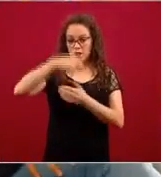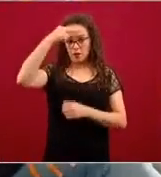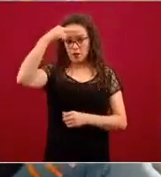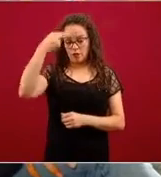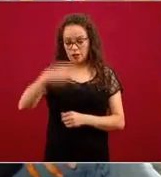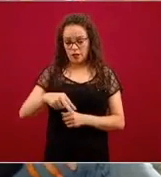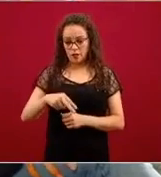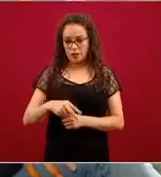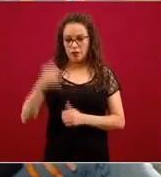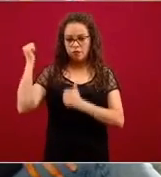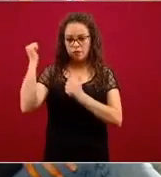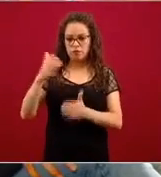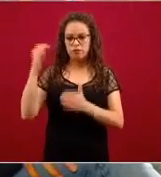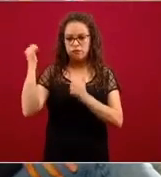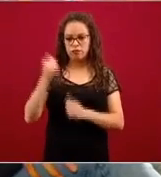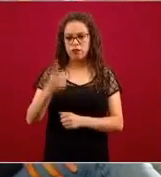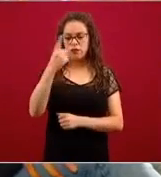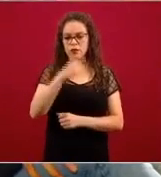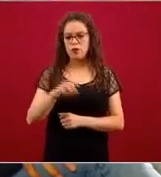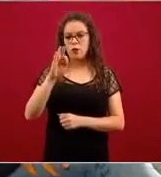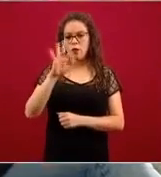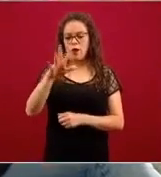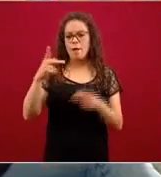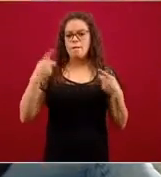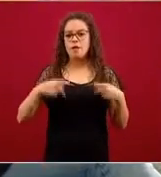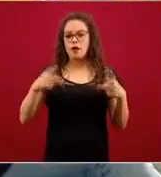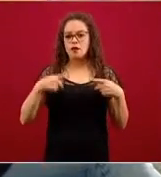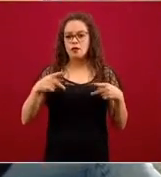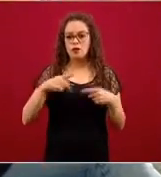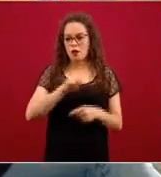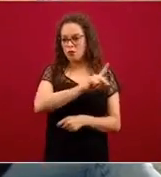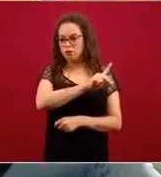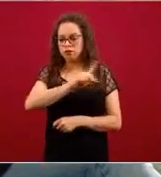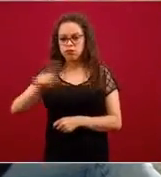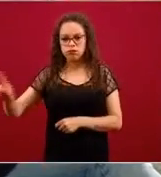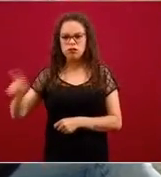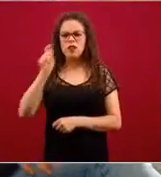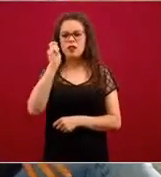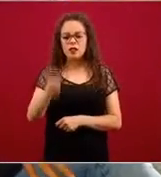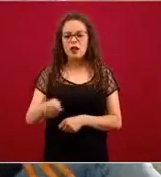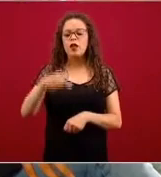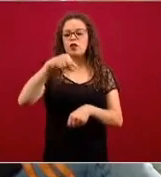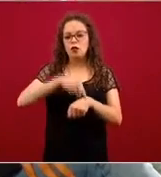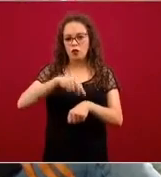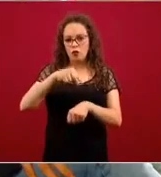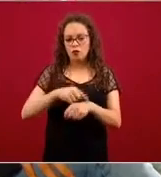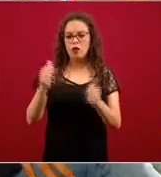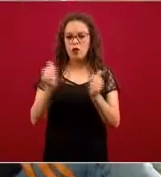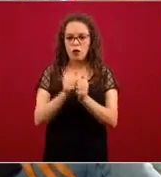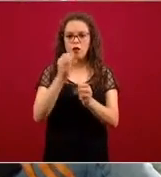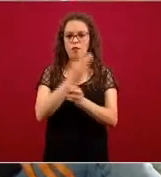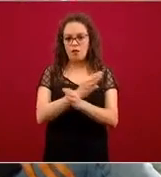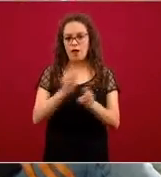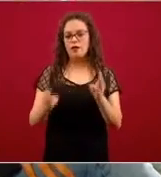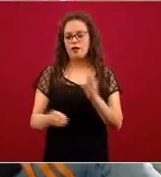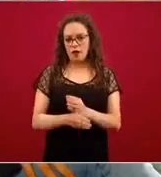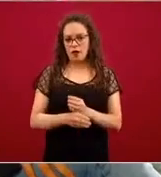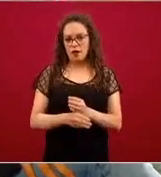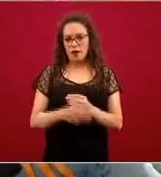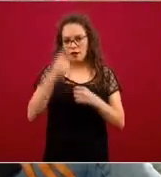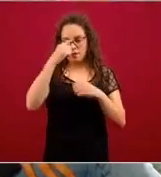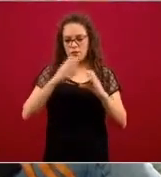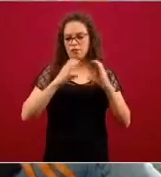45 passengers on it, and it arrived to Mexico City. The doctors arrived with all sorts of